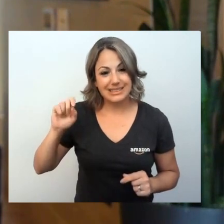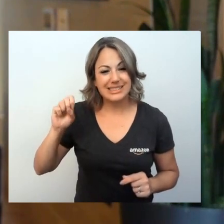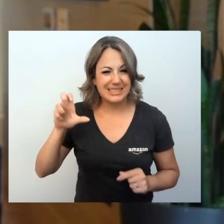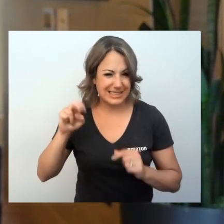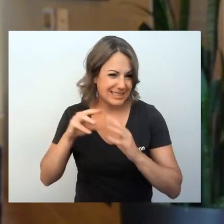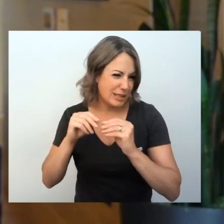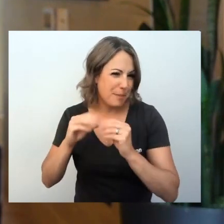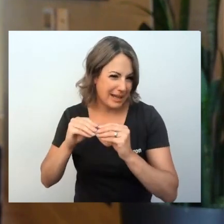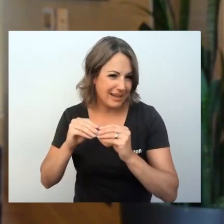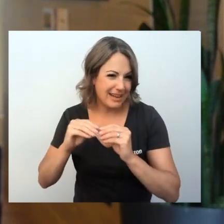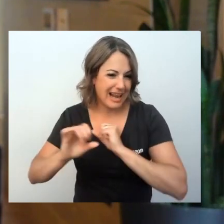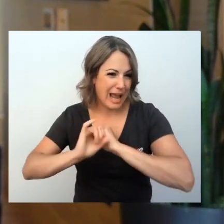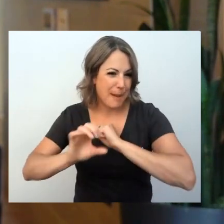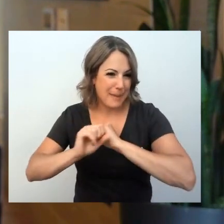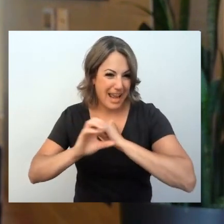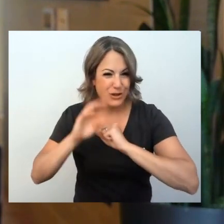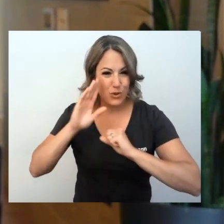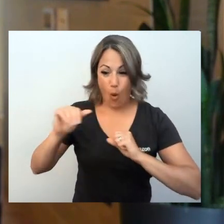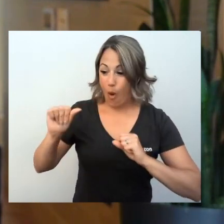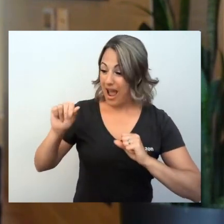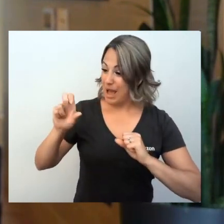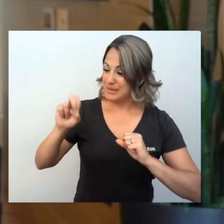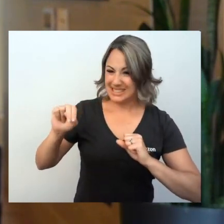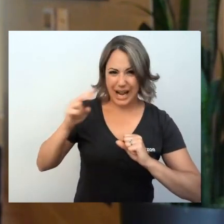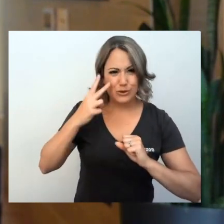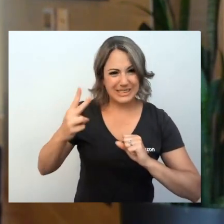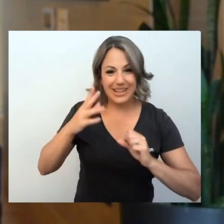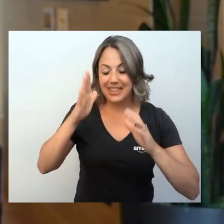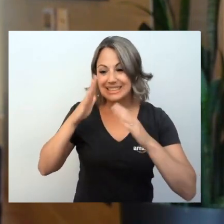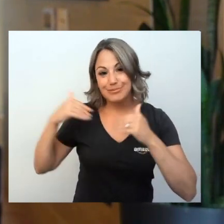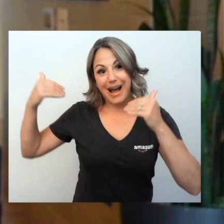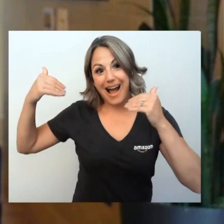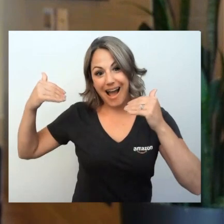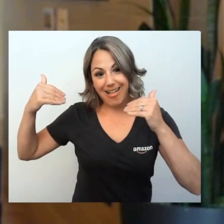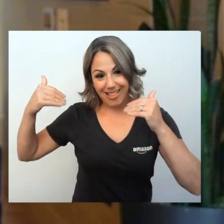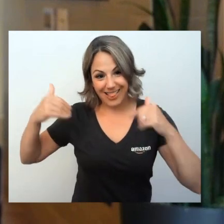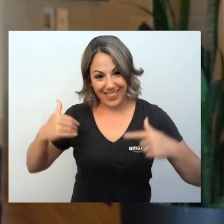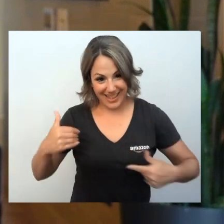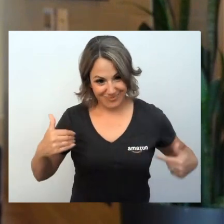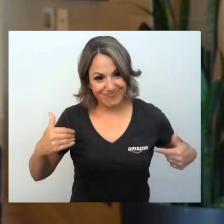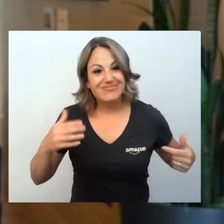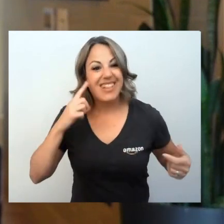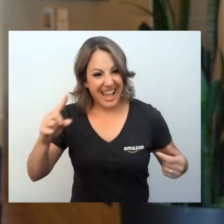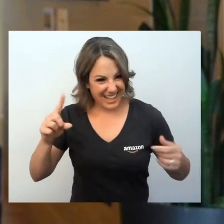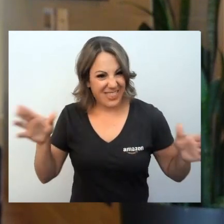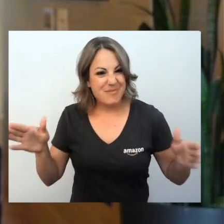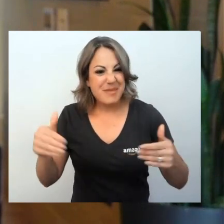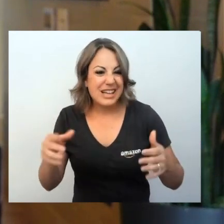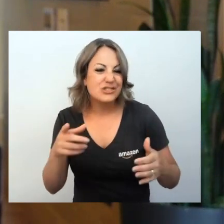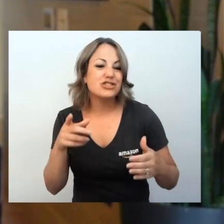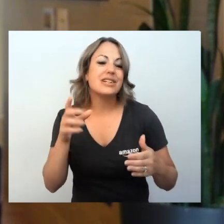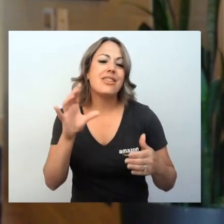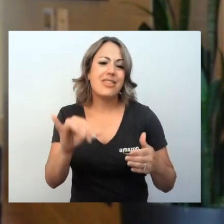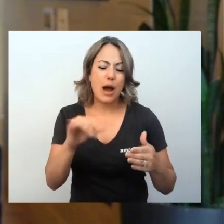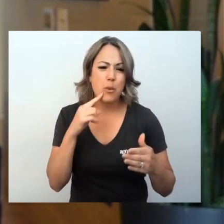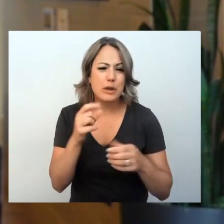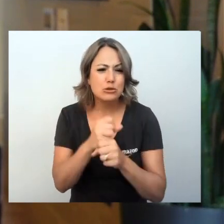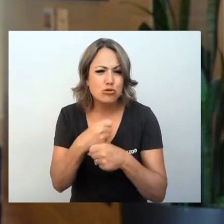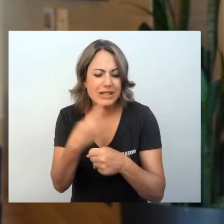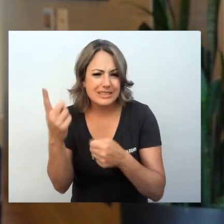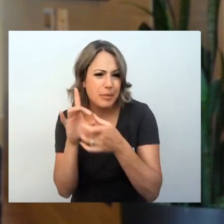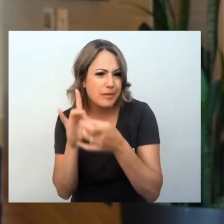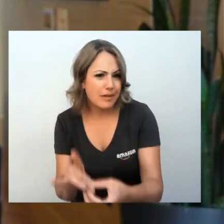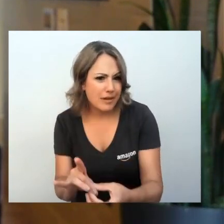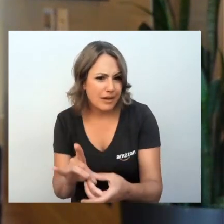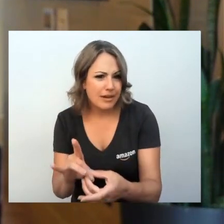we love that iconic Amazon smile that's on all of our packaging, and we wanted to create a fresh summer kind of moment around that for